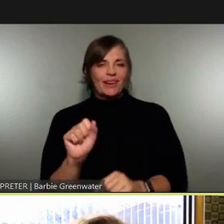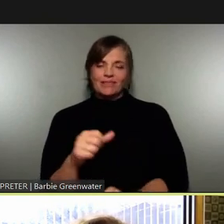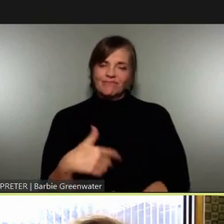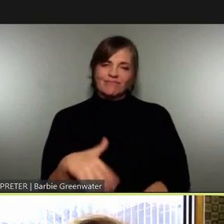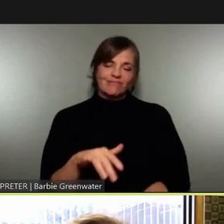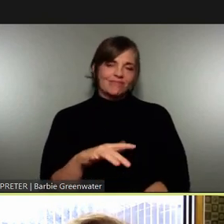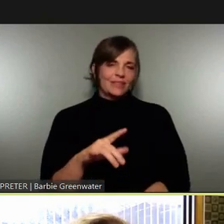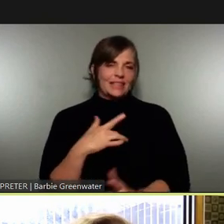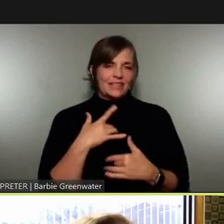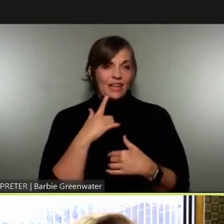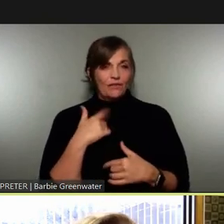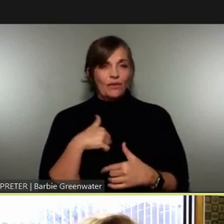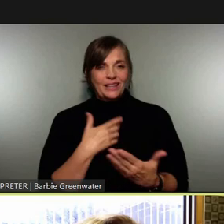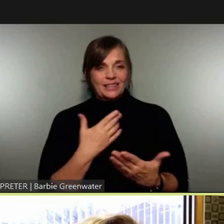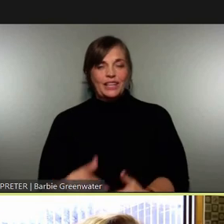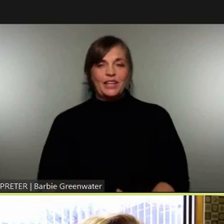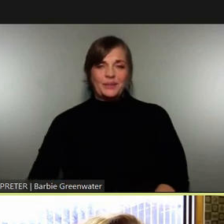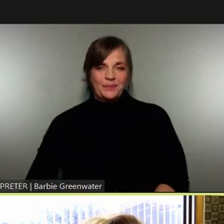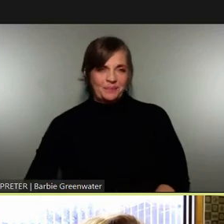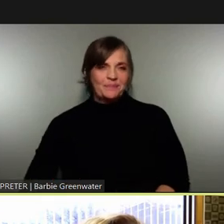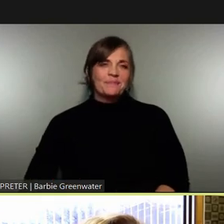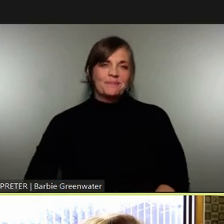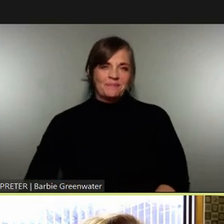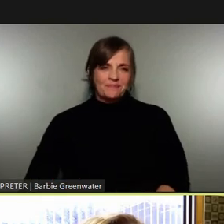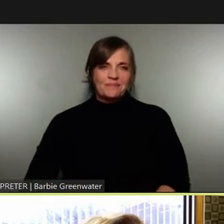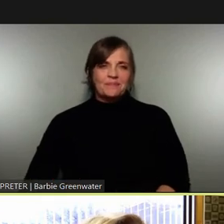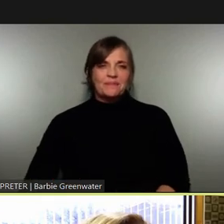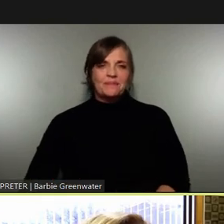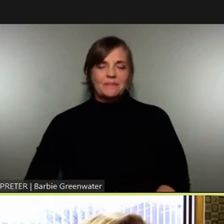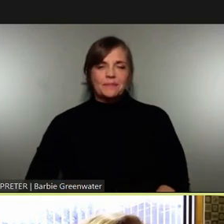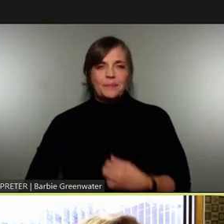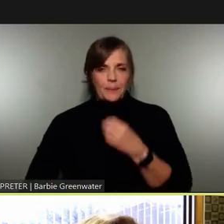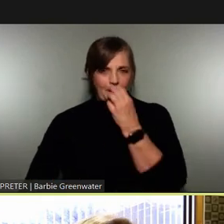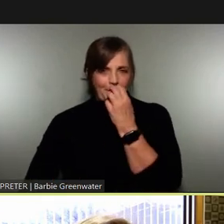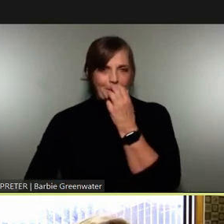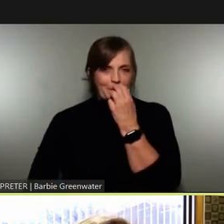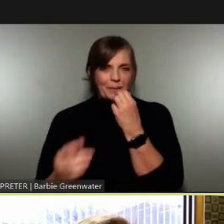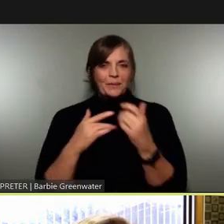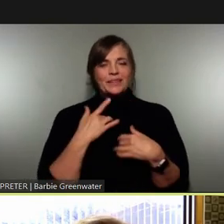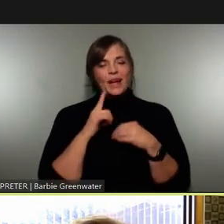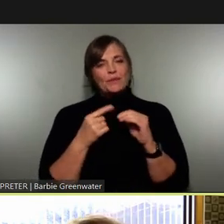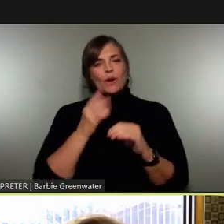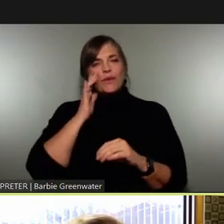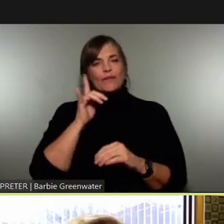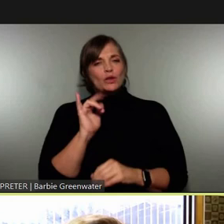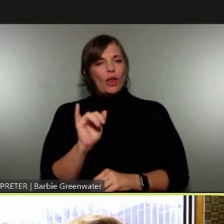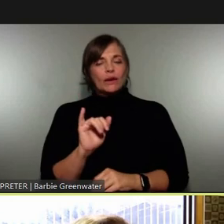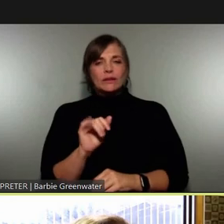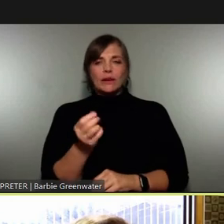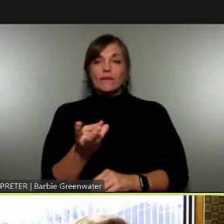so exciting for us here in Toledo and TARTA for what the future might look like. So we do have a few moments